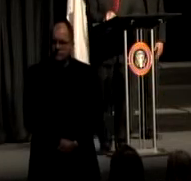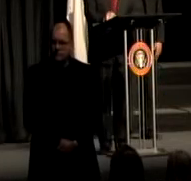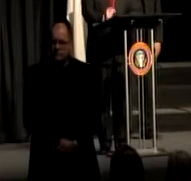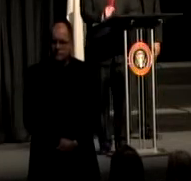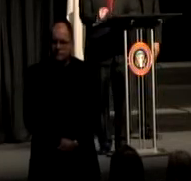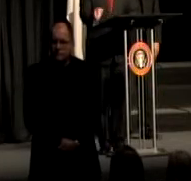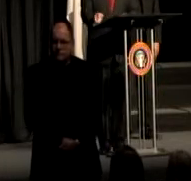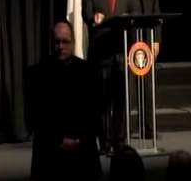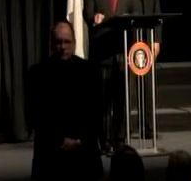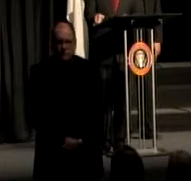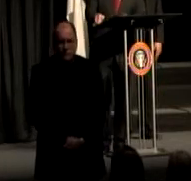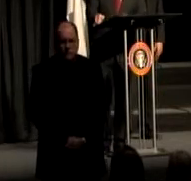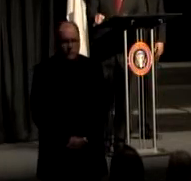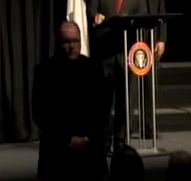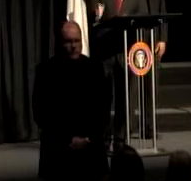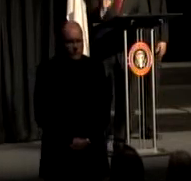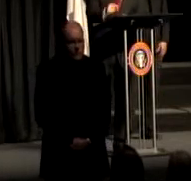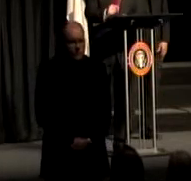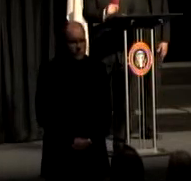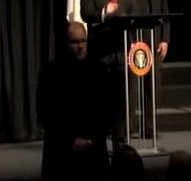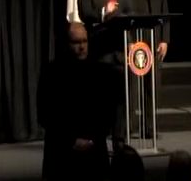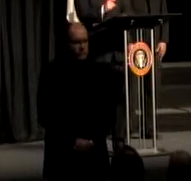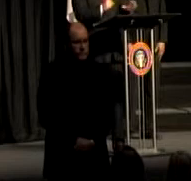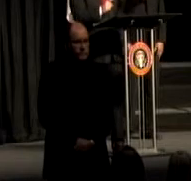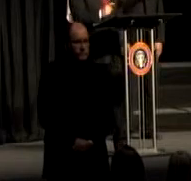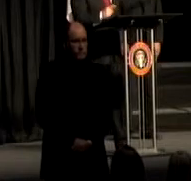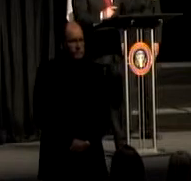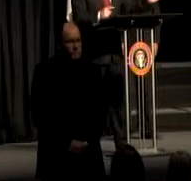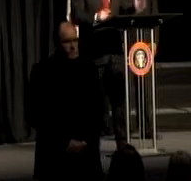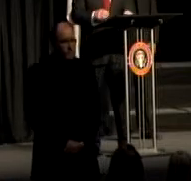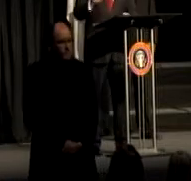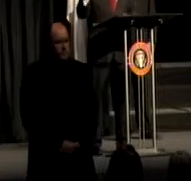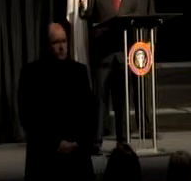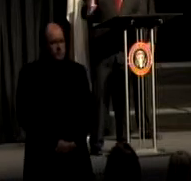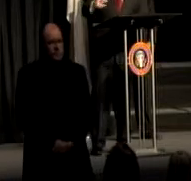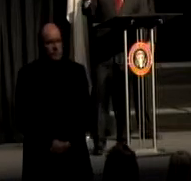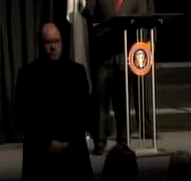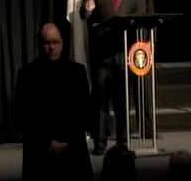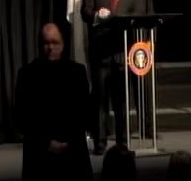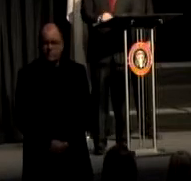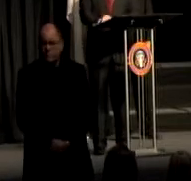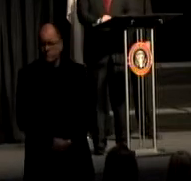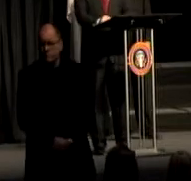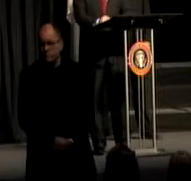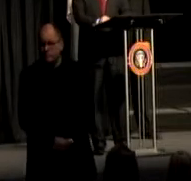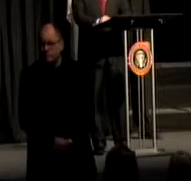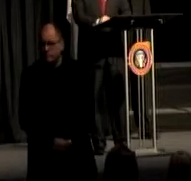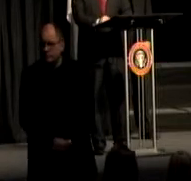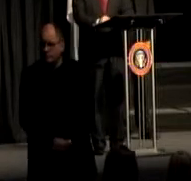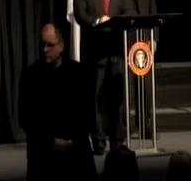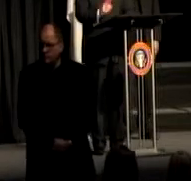with everything that takes place because there's no way a church of our size is going to agree with everything that takes place